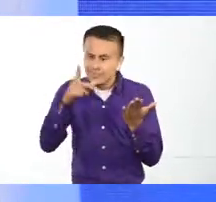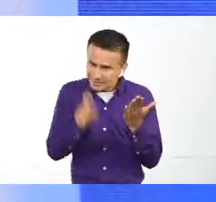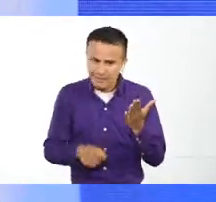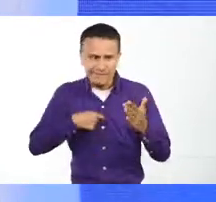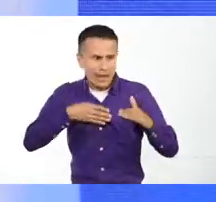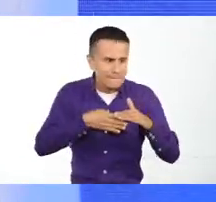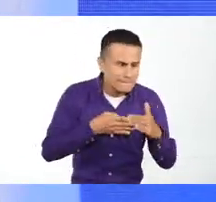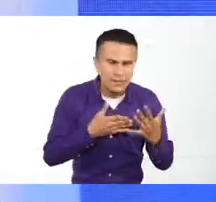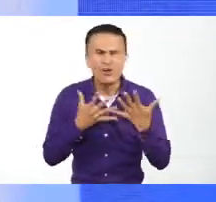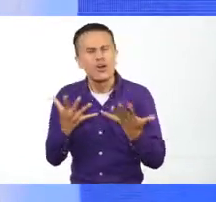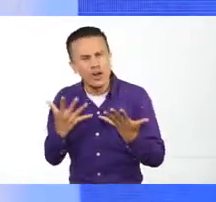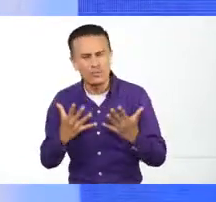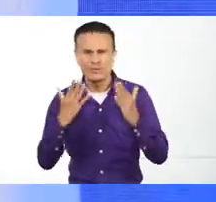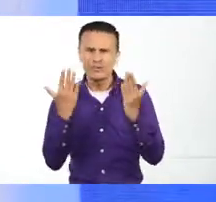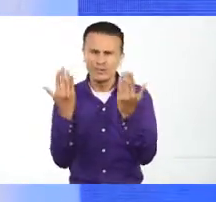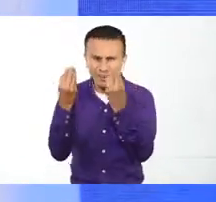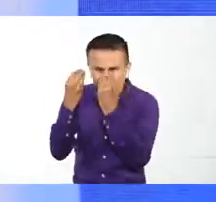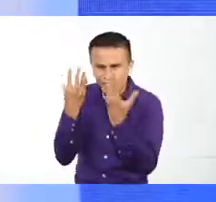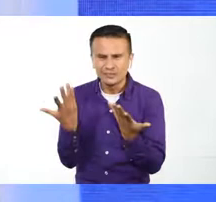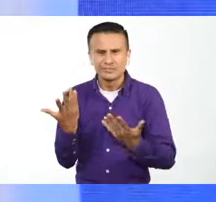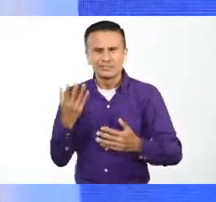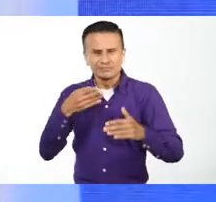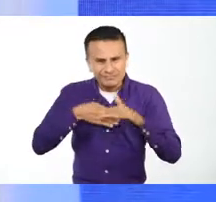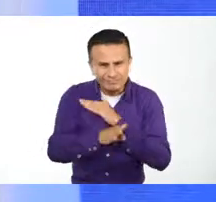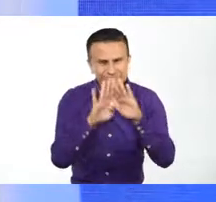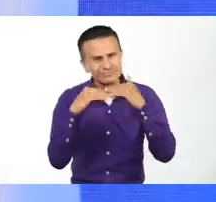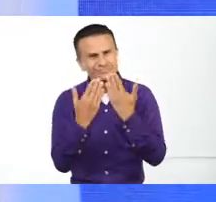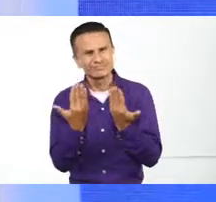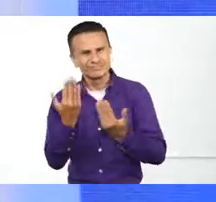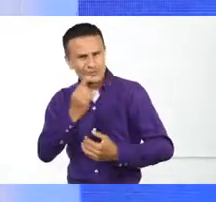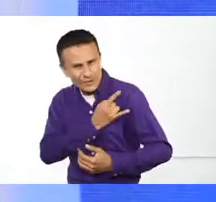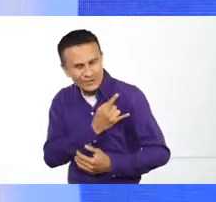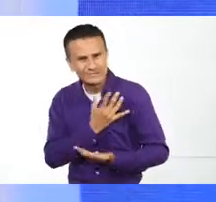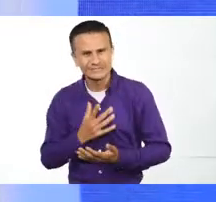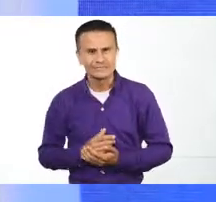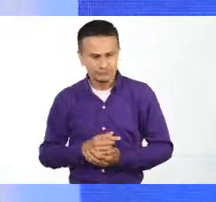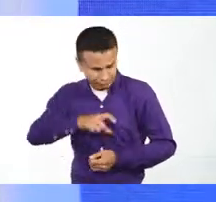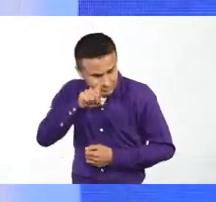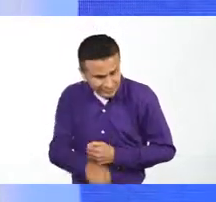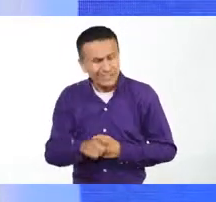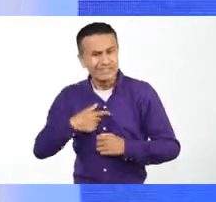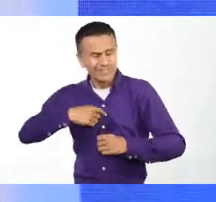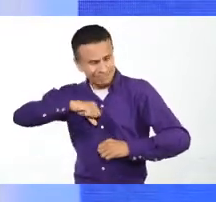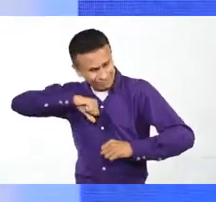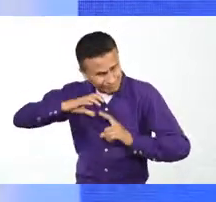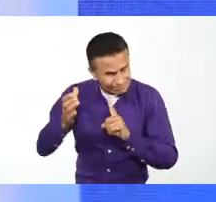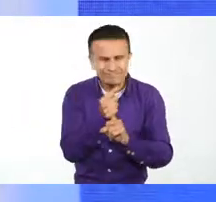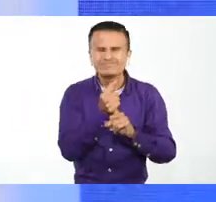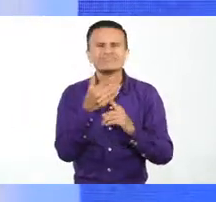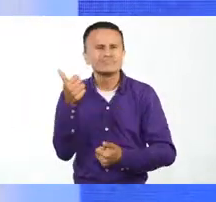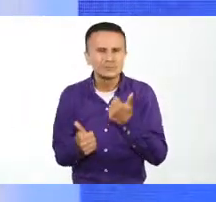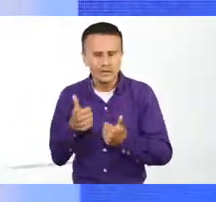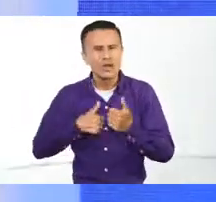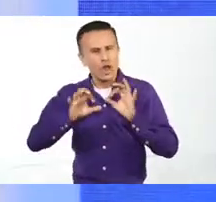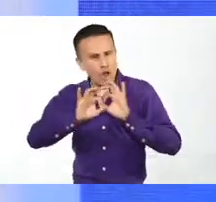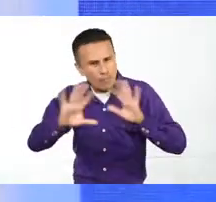acceso a educarse, ir a la escuela, a la universidad. Debemos conseguir la igualdad de